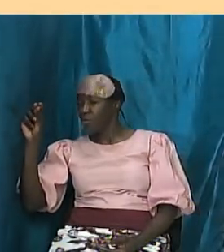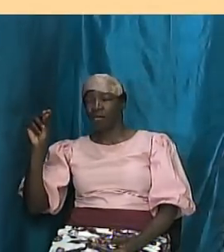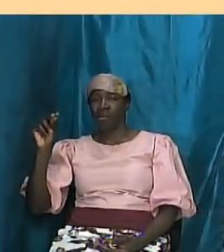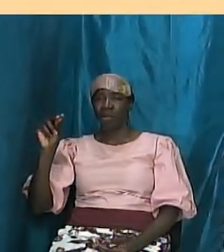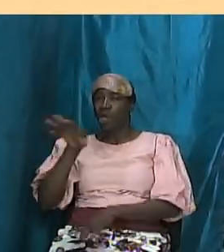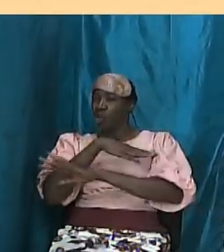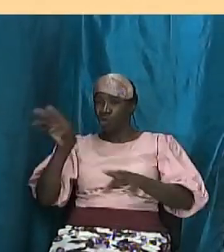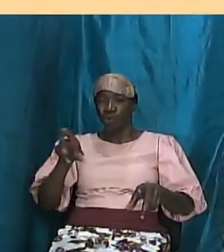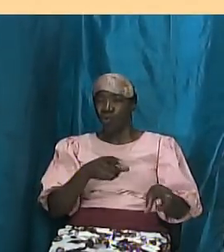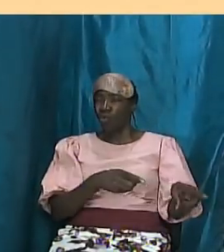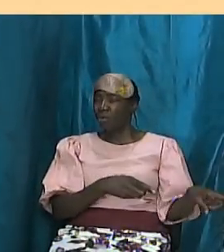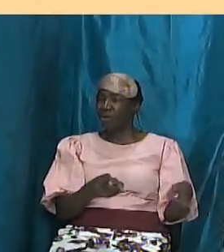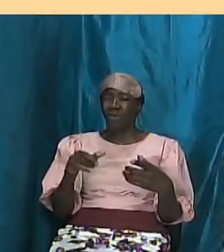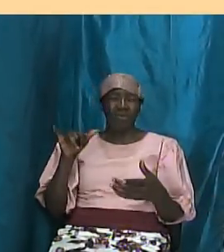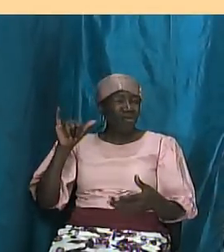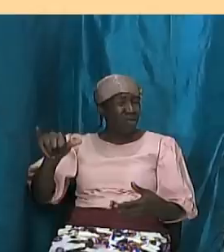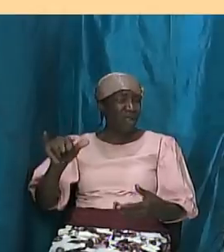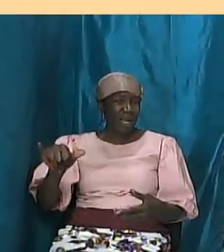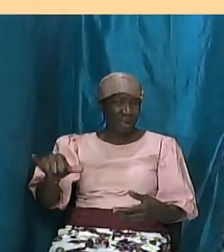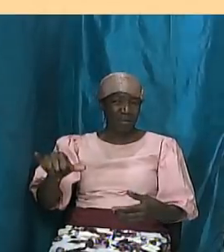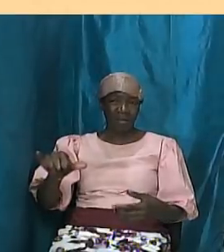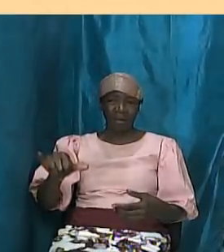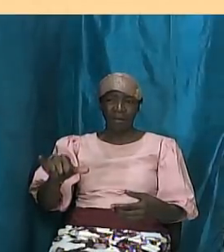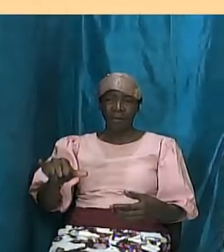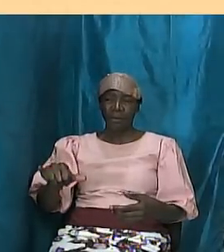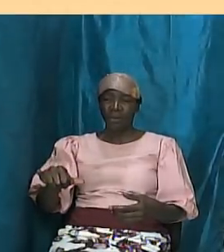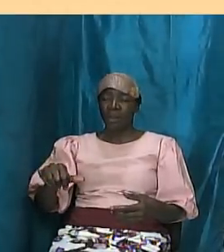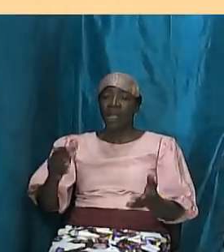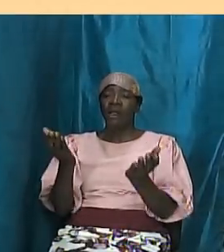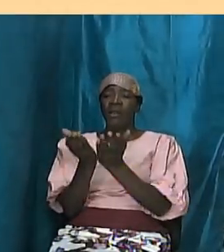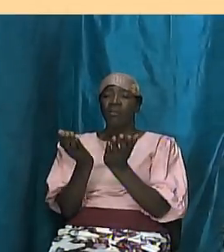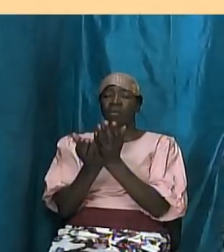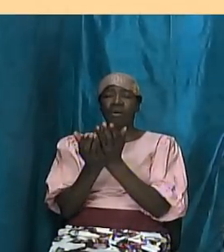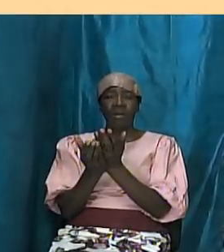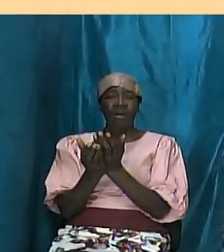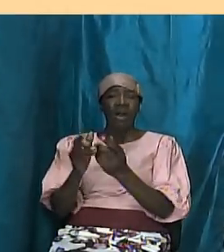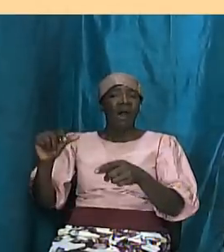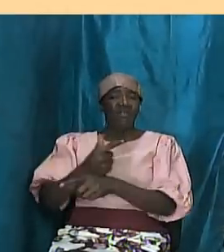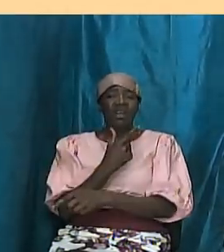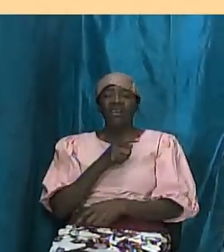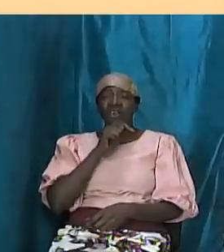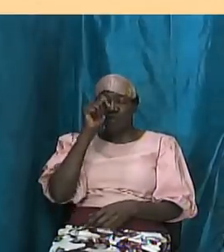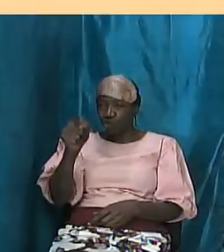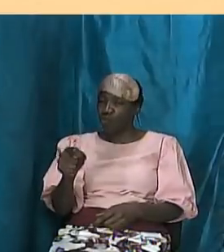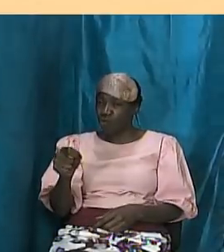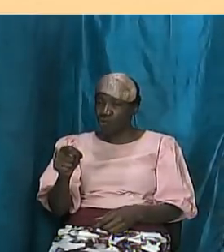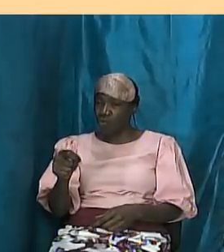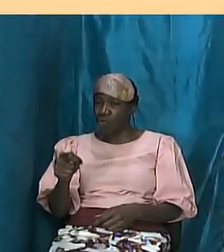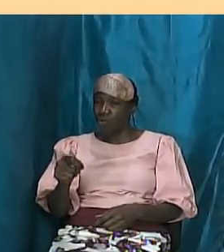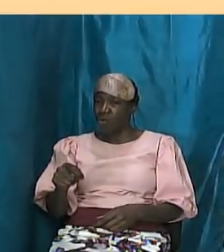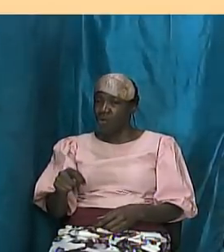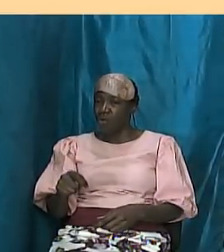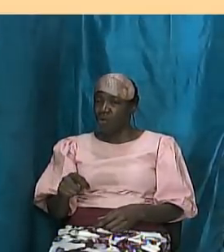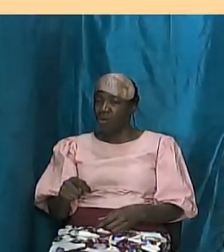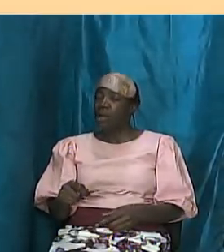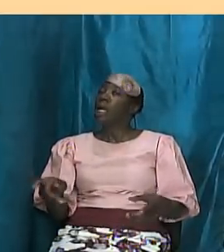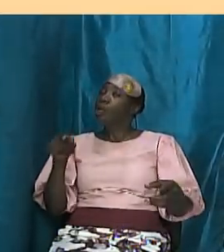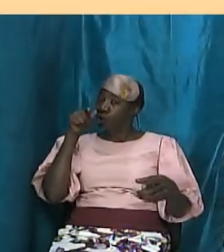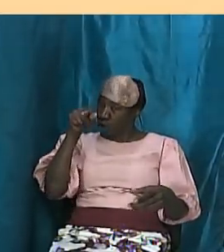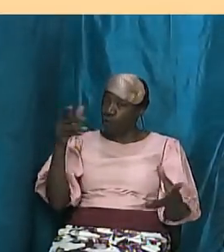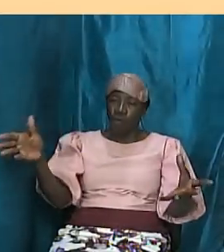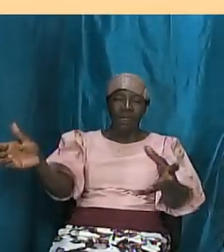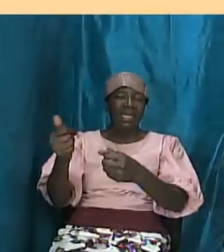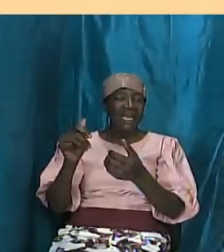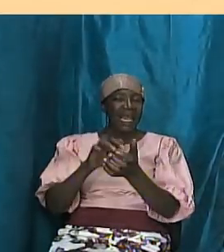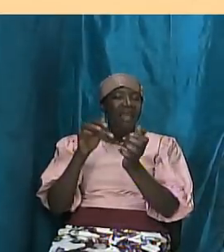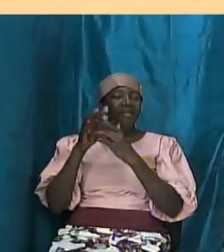the book of Genesis is true and that the Bible itself is real, then what must happen is that we must take the Bible as